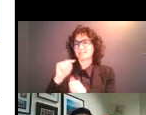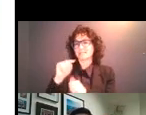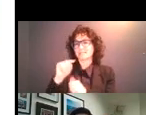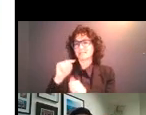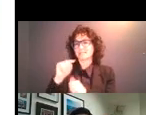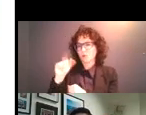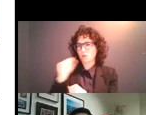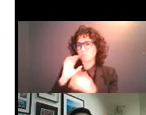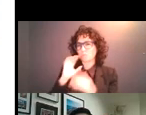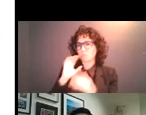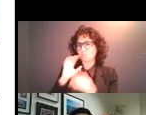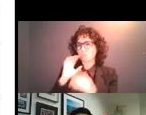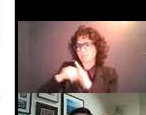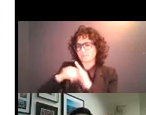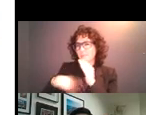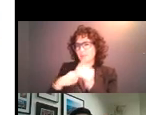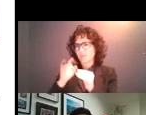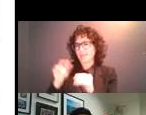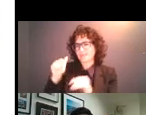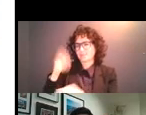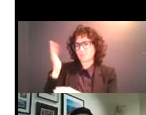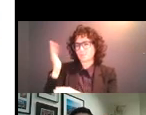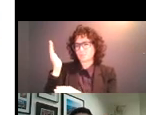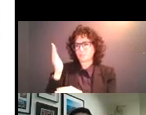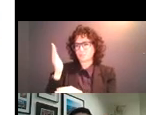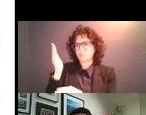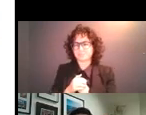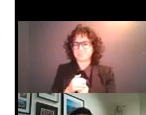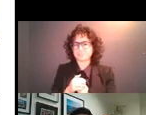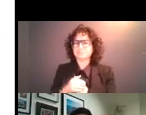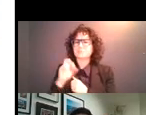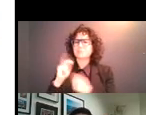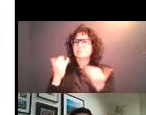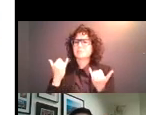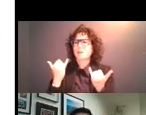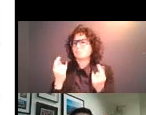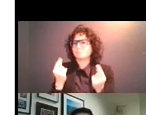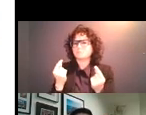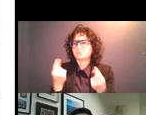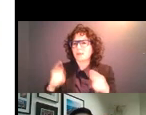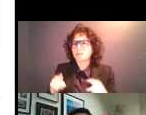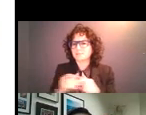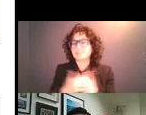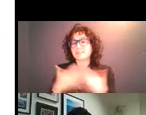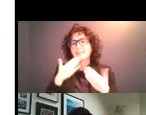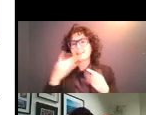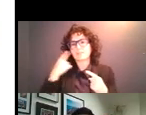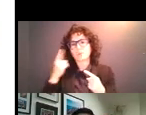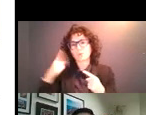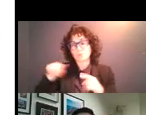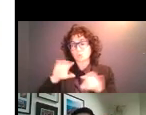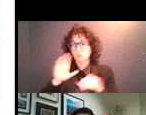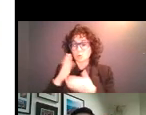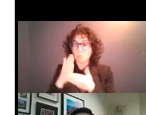tonight's presentation as soon as I get done. Now, where are we today? Thanks to everyone doing their part, wearing a